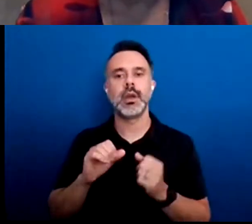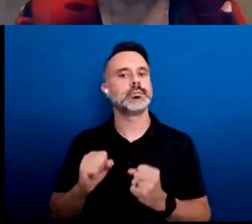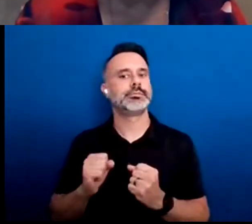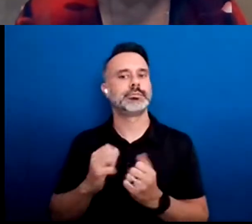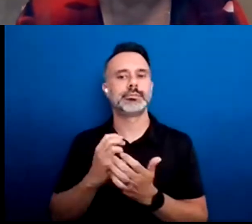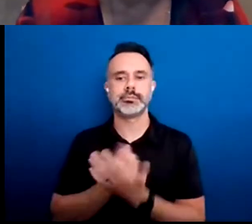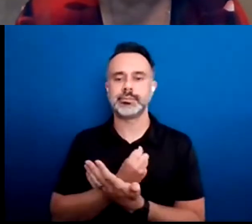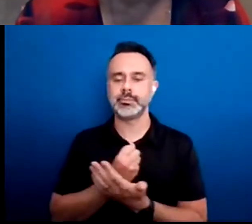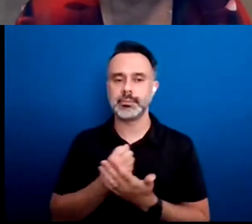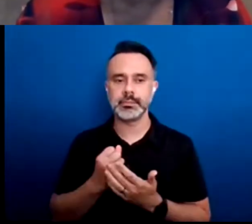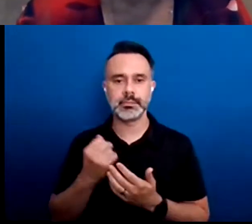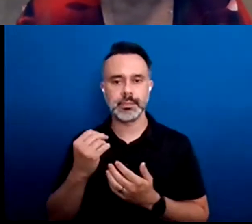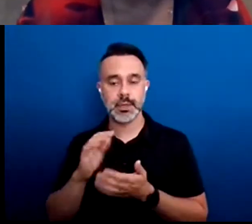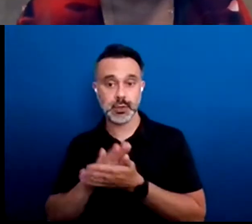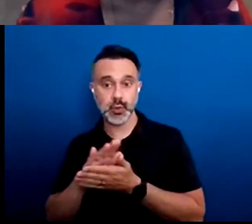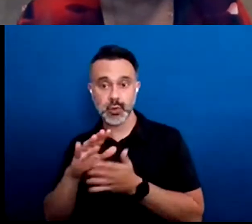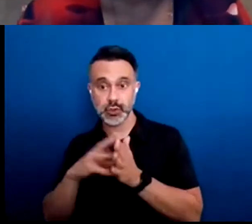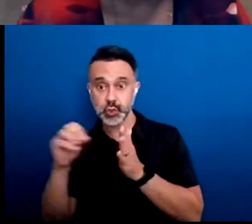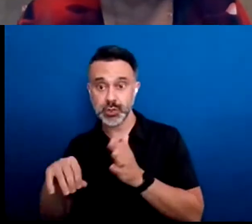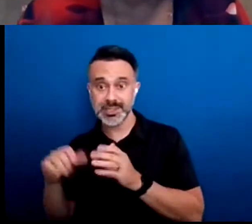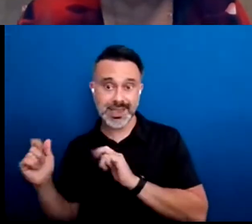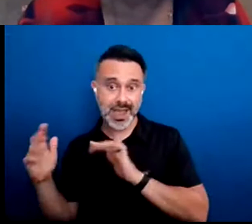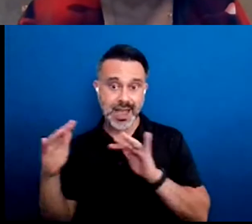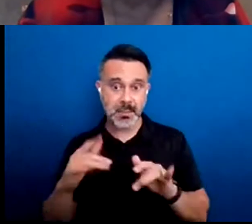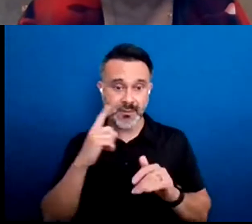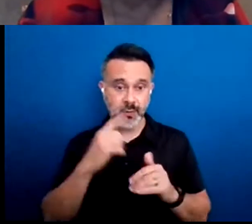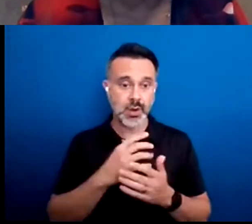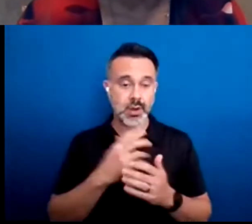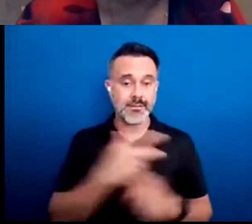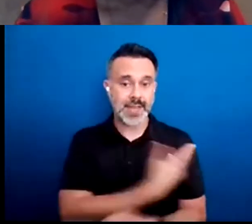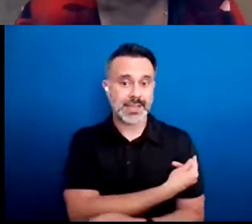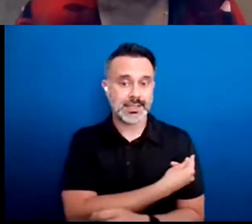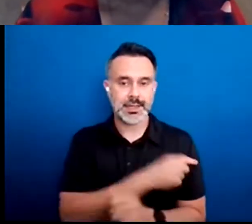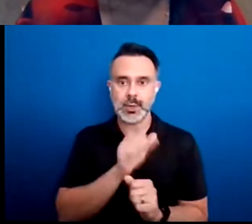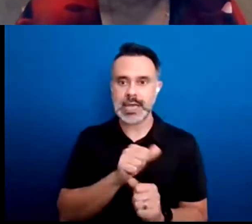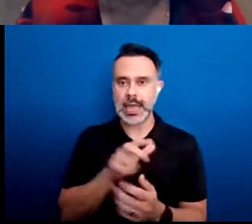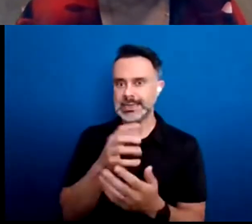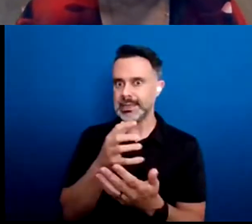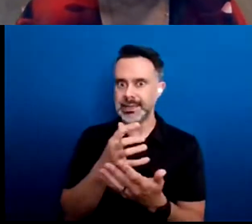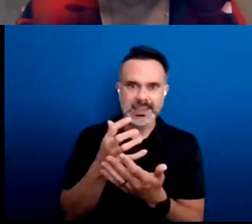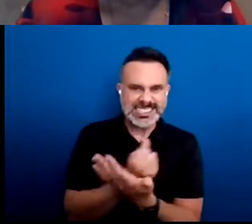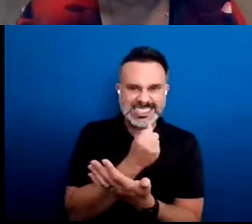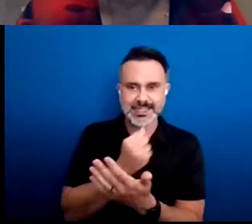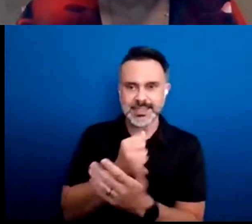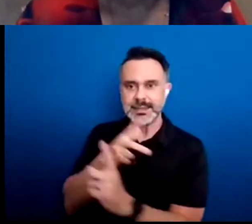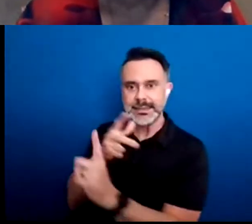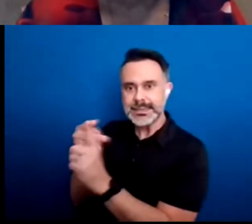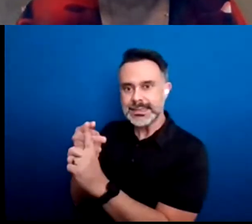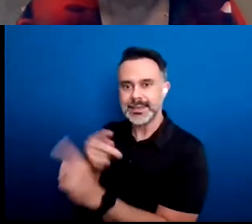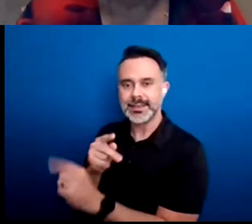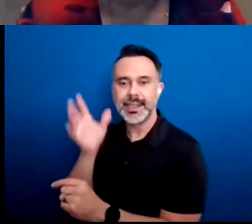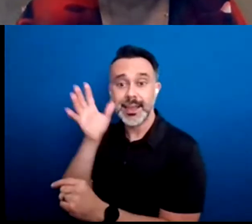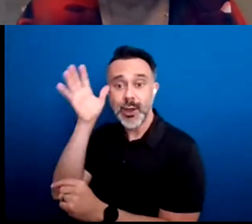the school children come for their vaccination, we also get the adults at the same time. So